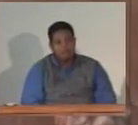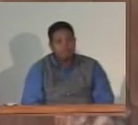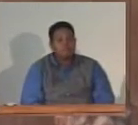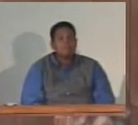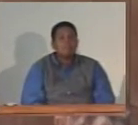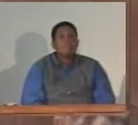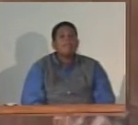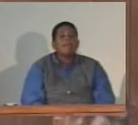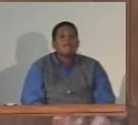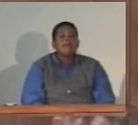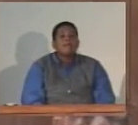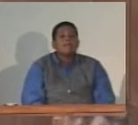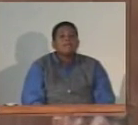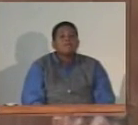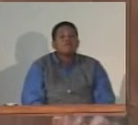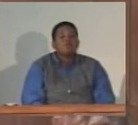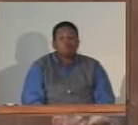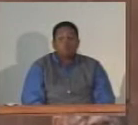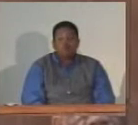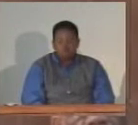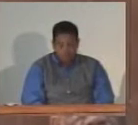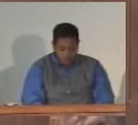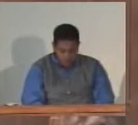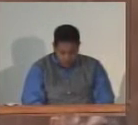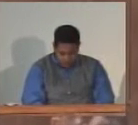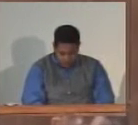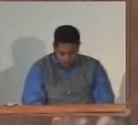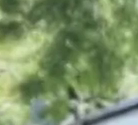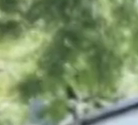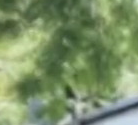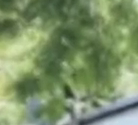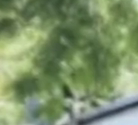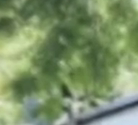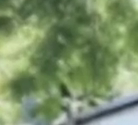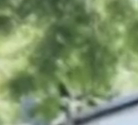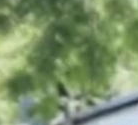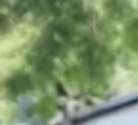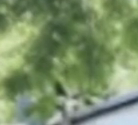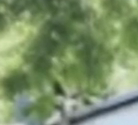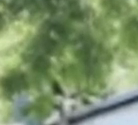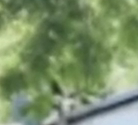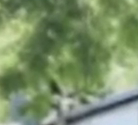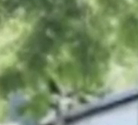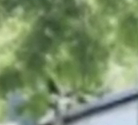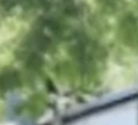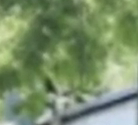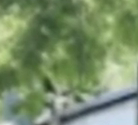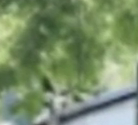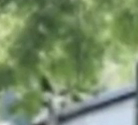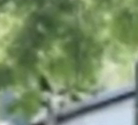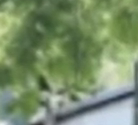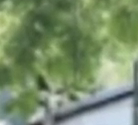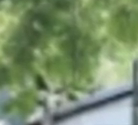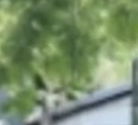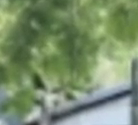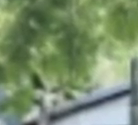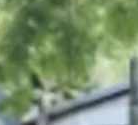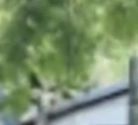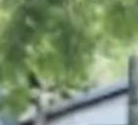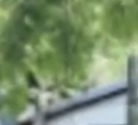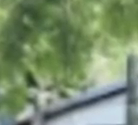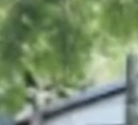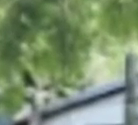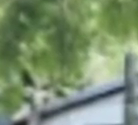the options available for them in keeping with government regulations. One such example is the Alps Primary and Infant School in